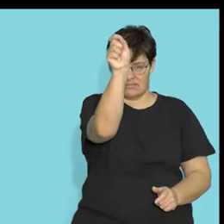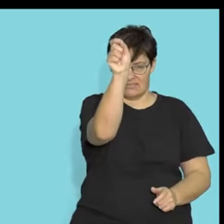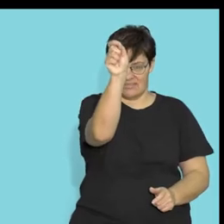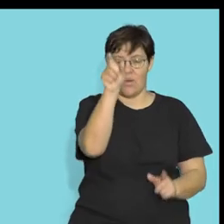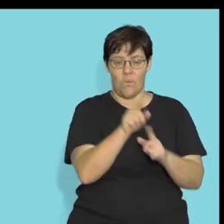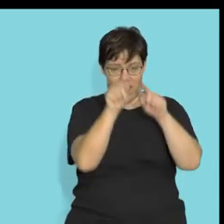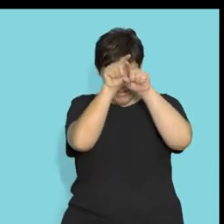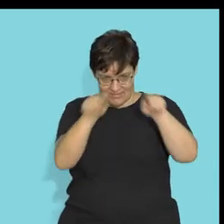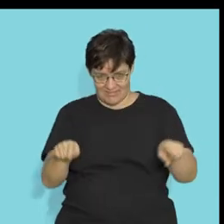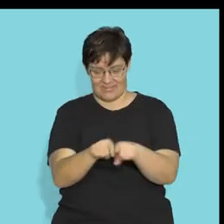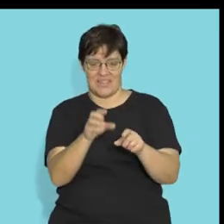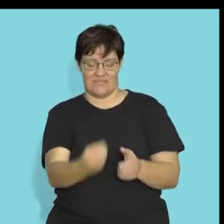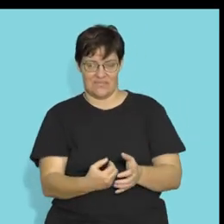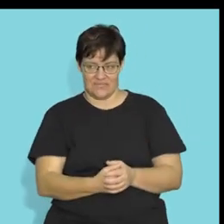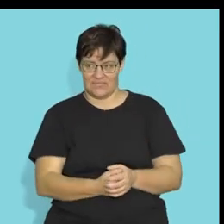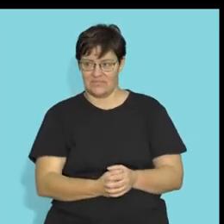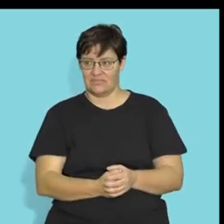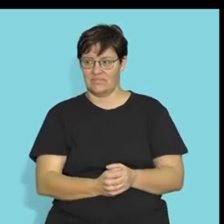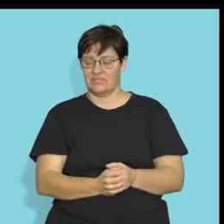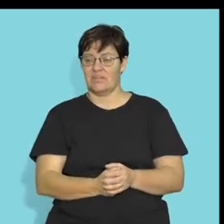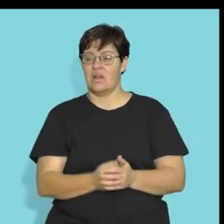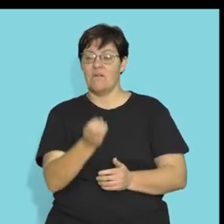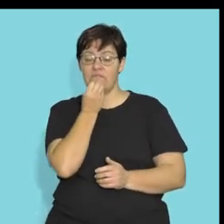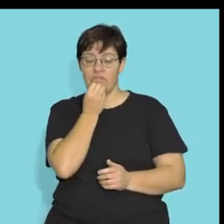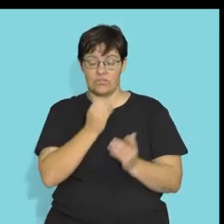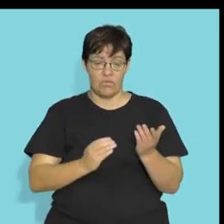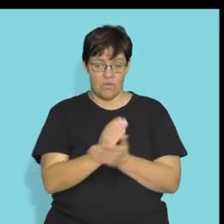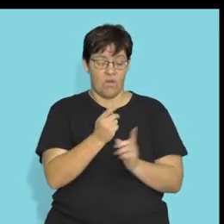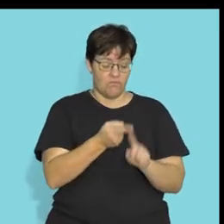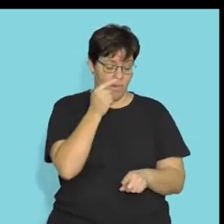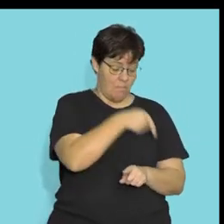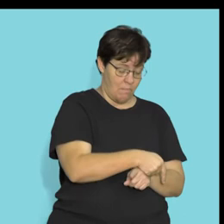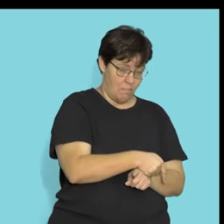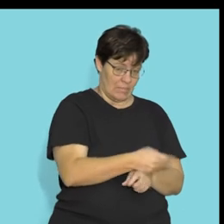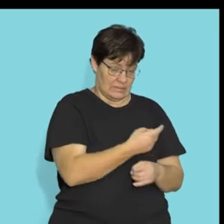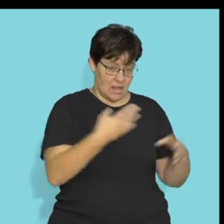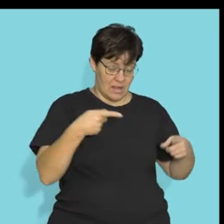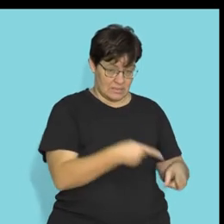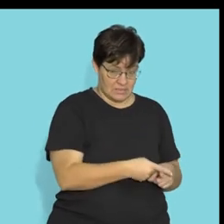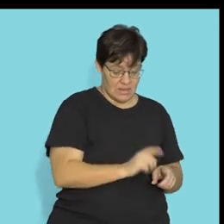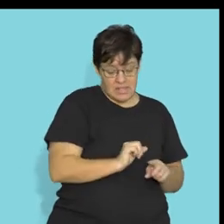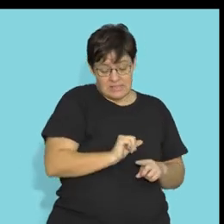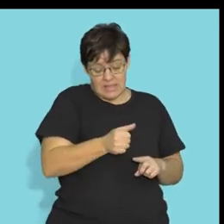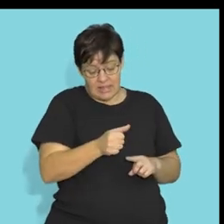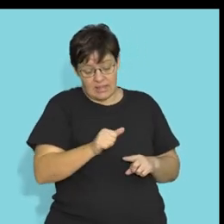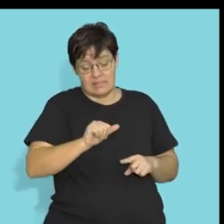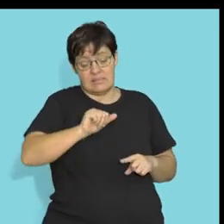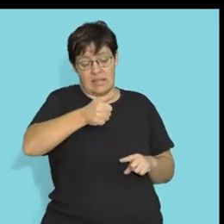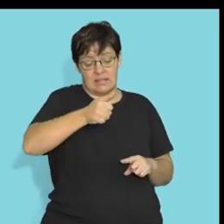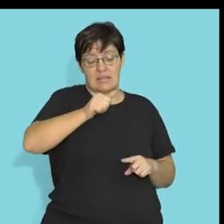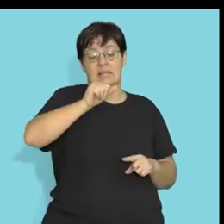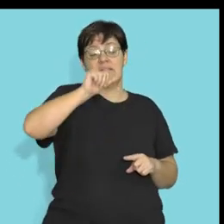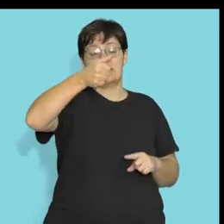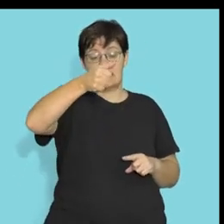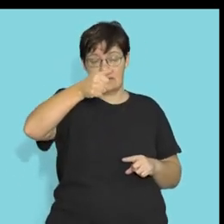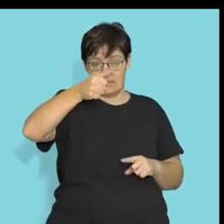we have this pyramid shape. So as I mentioned, when the food passes from the primary producers to the secondary consumers and then to